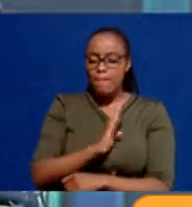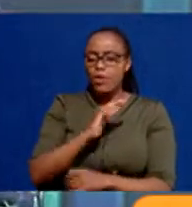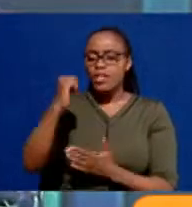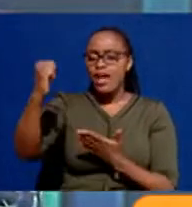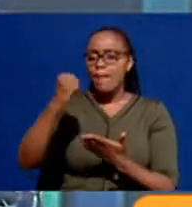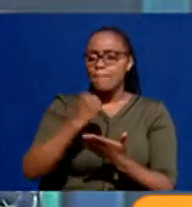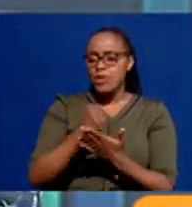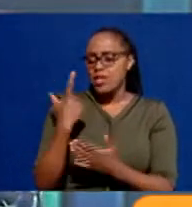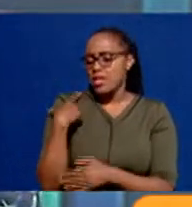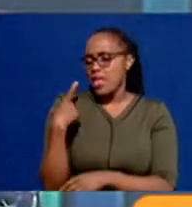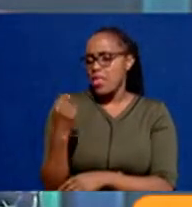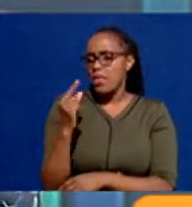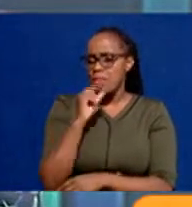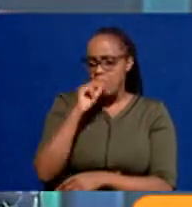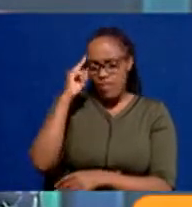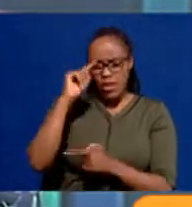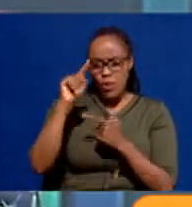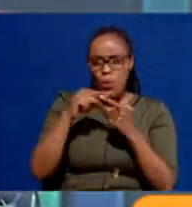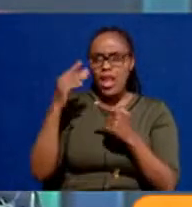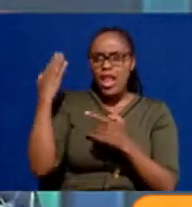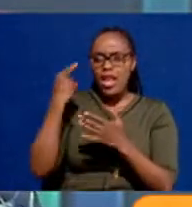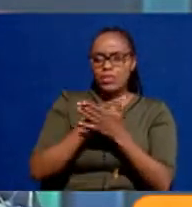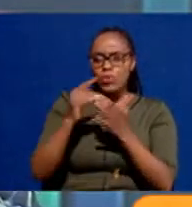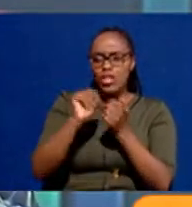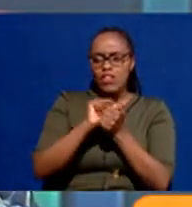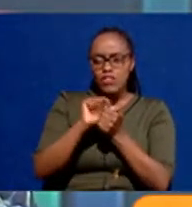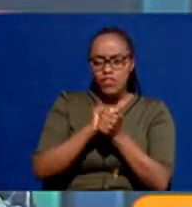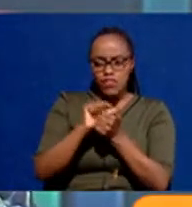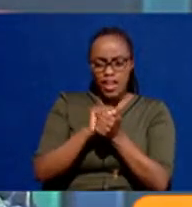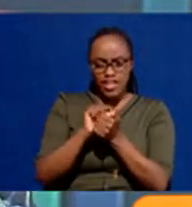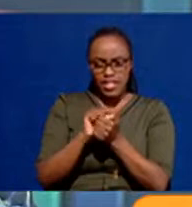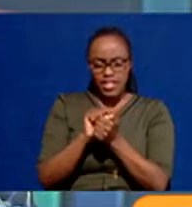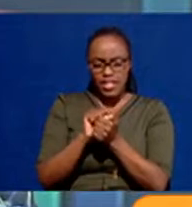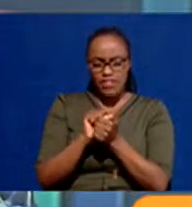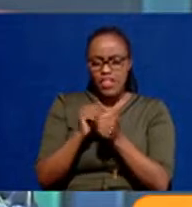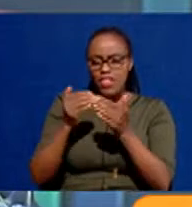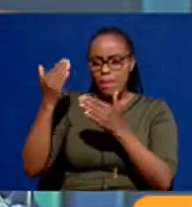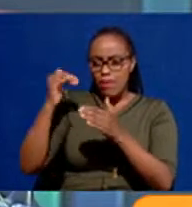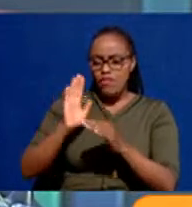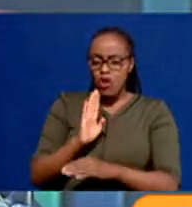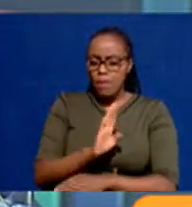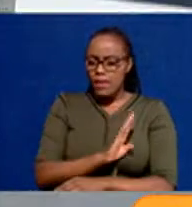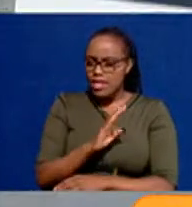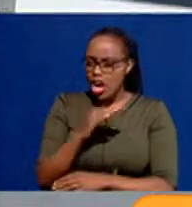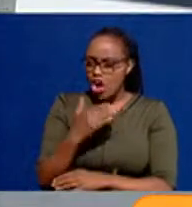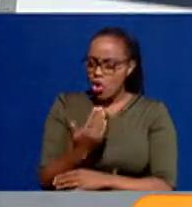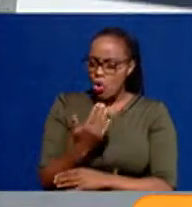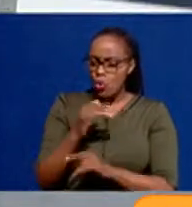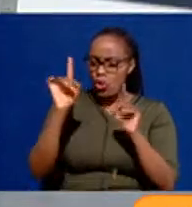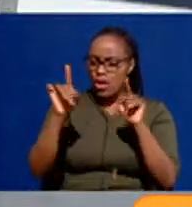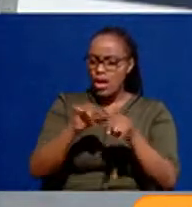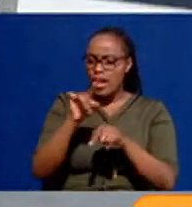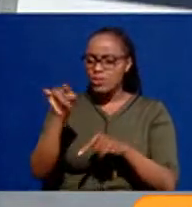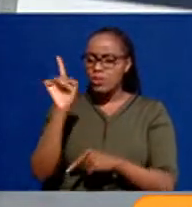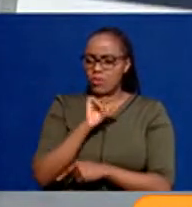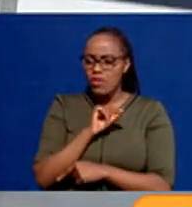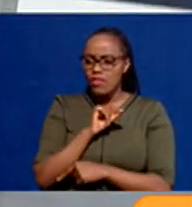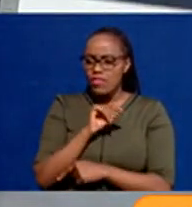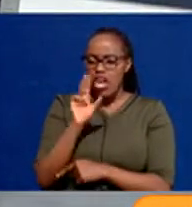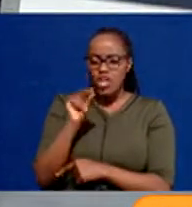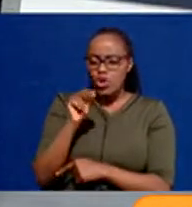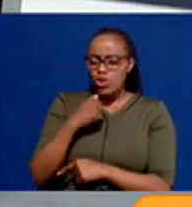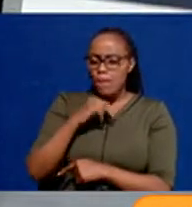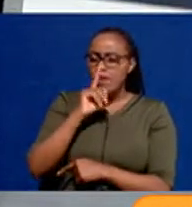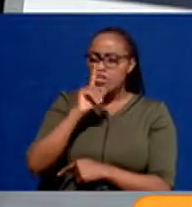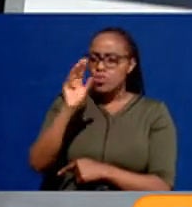appointed, I think it was last week, Friday. Mm-hmm. And was the previous board revoked? Was the appointment revoked? Oh, I'm not